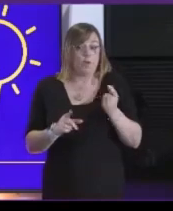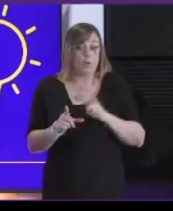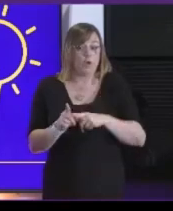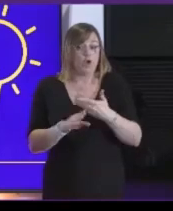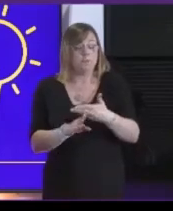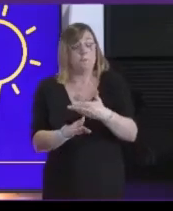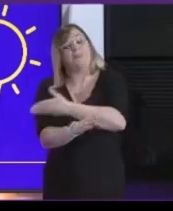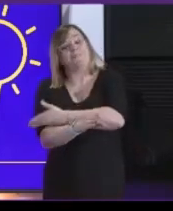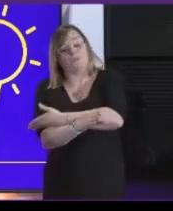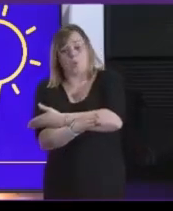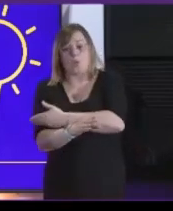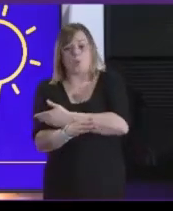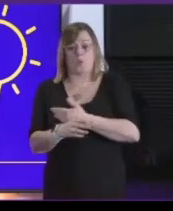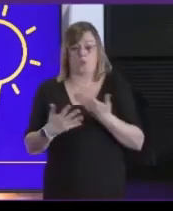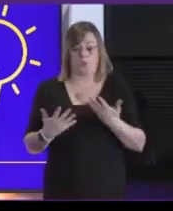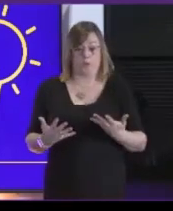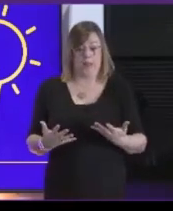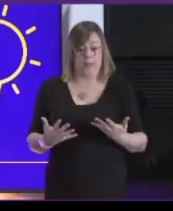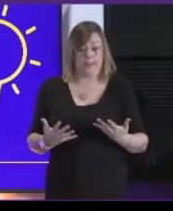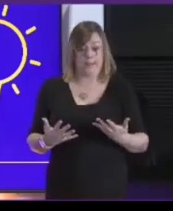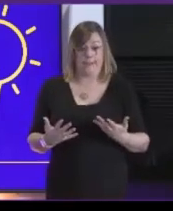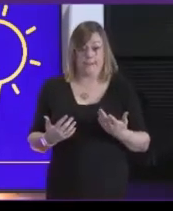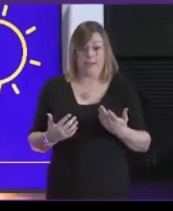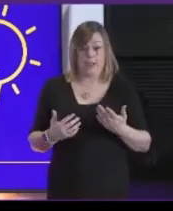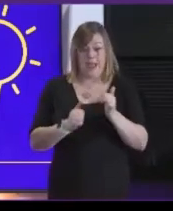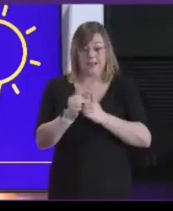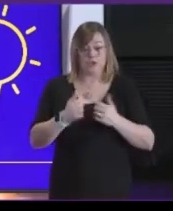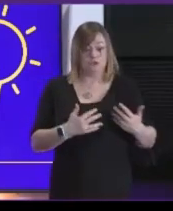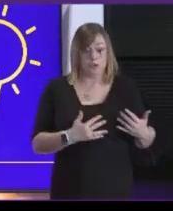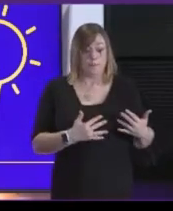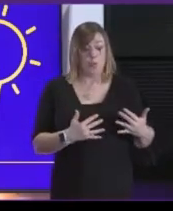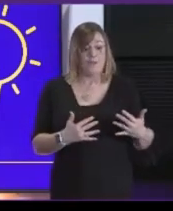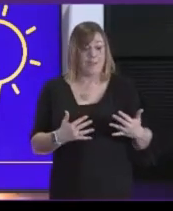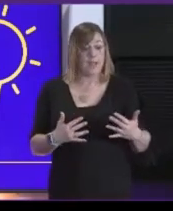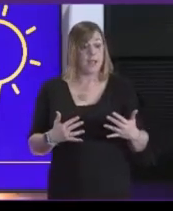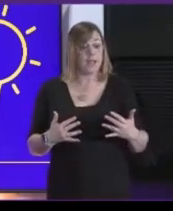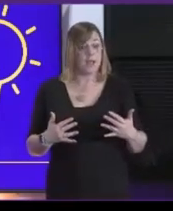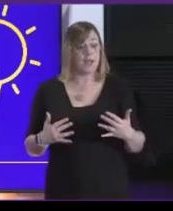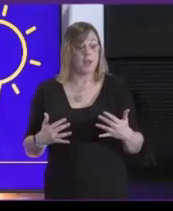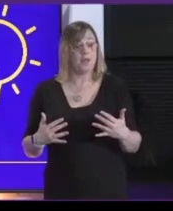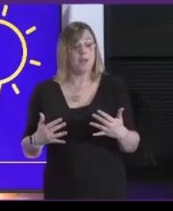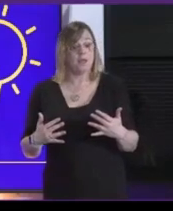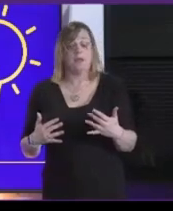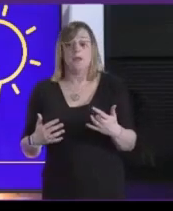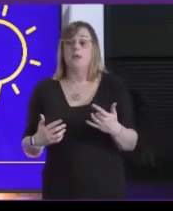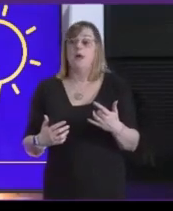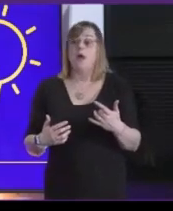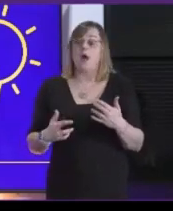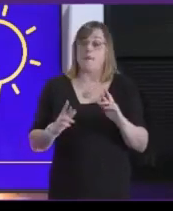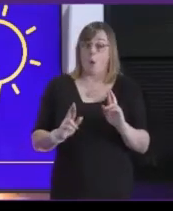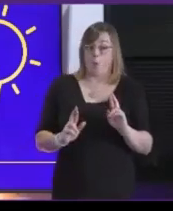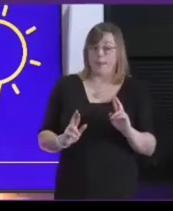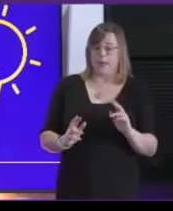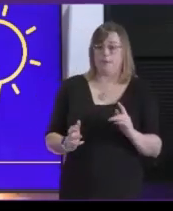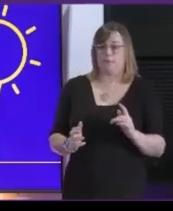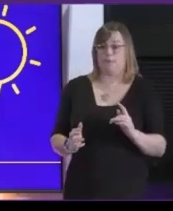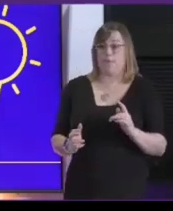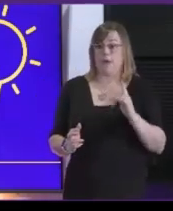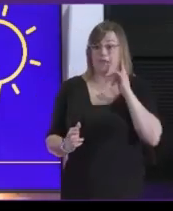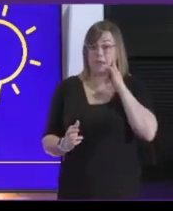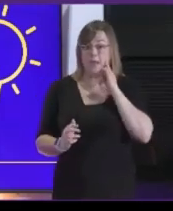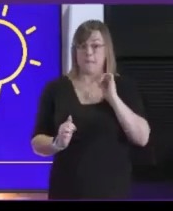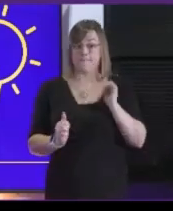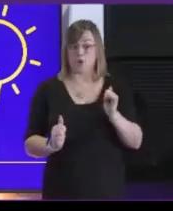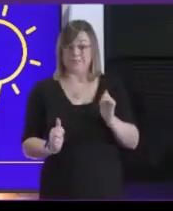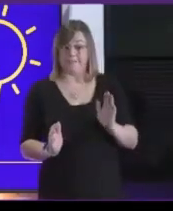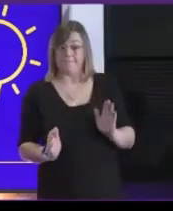before today, the industry is really moving. And I think that is, I hope, and I think that that is a positive sign.